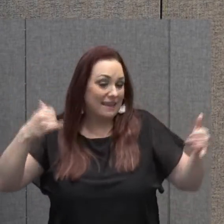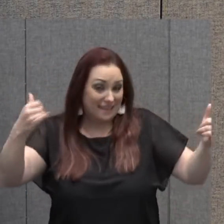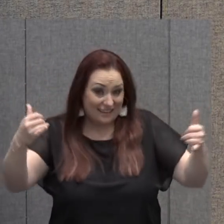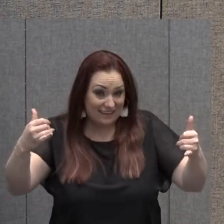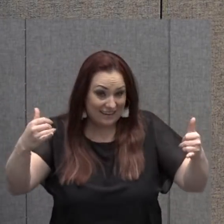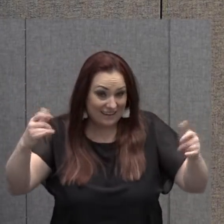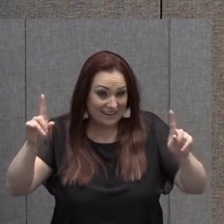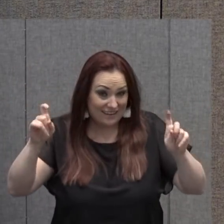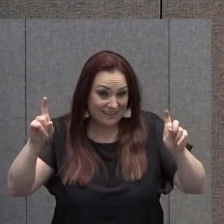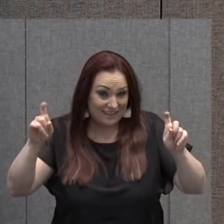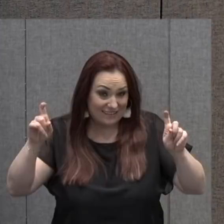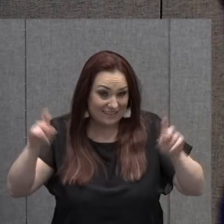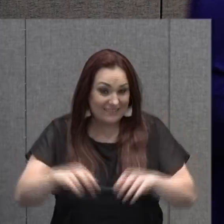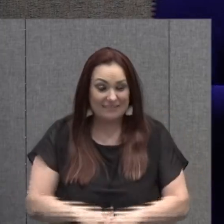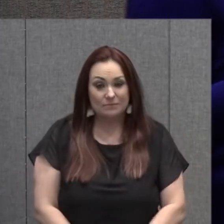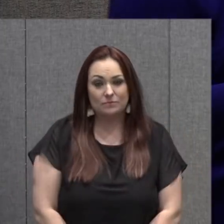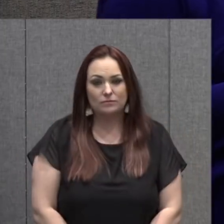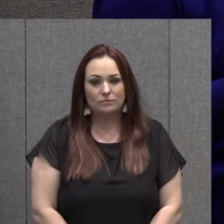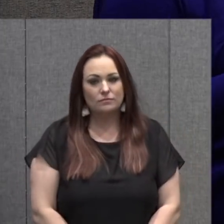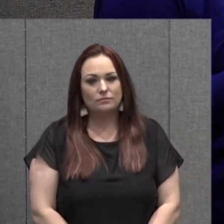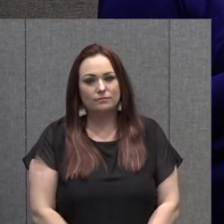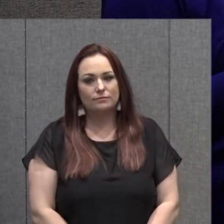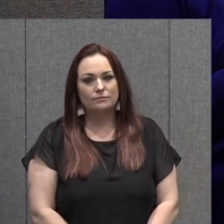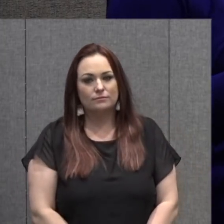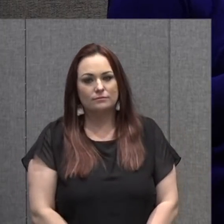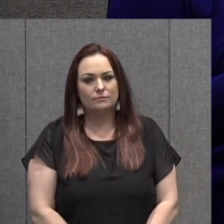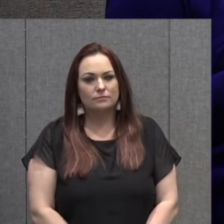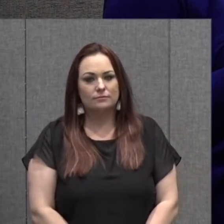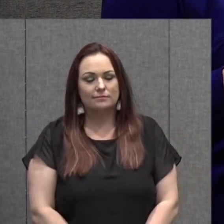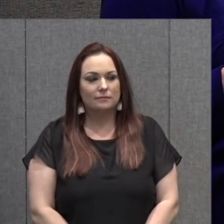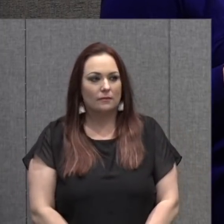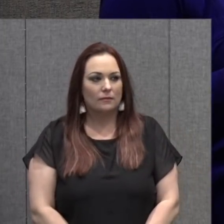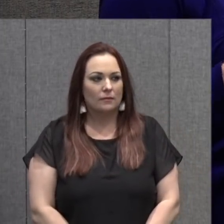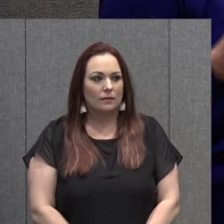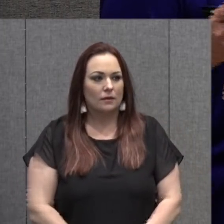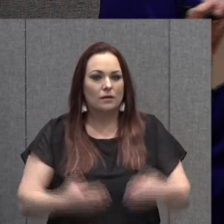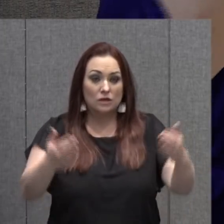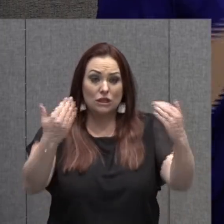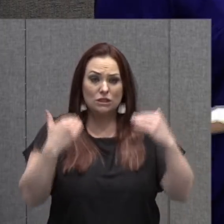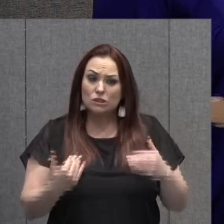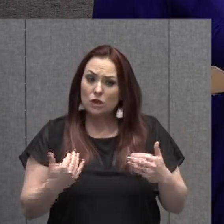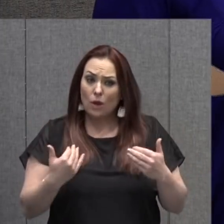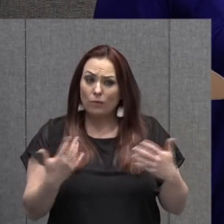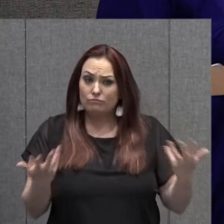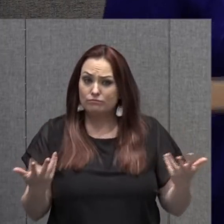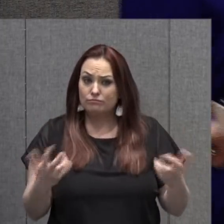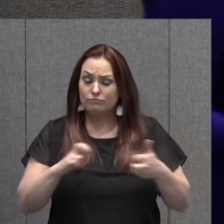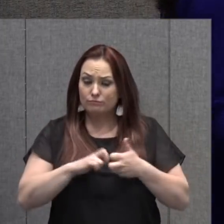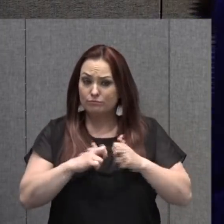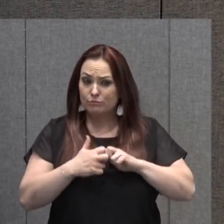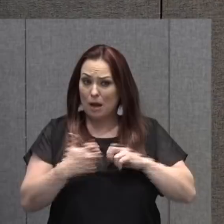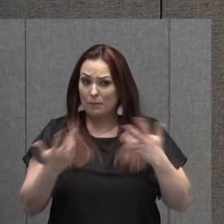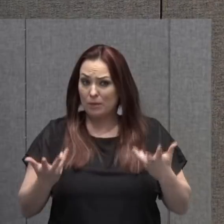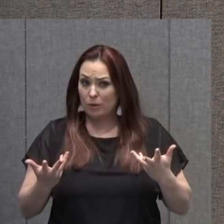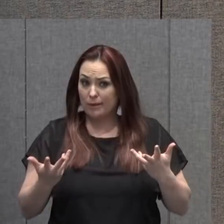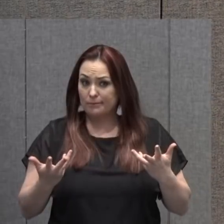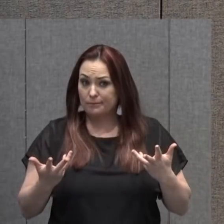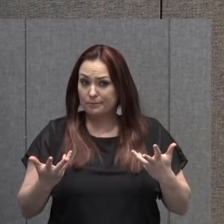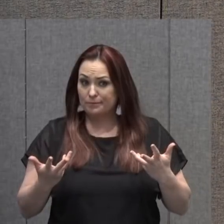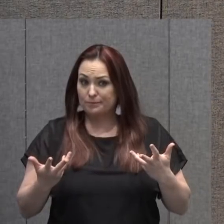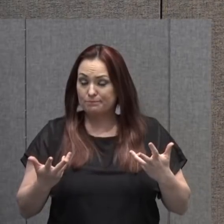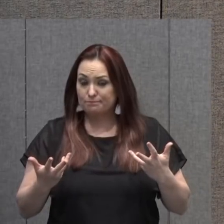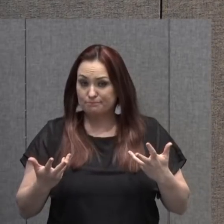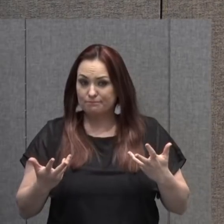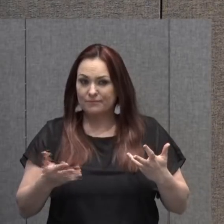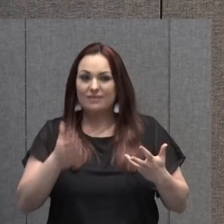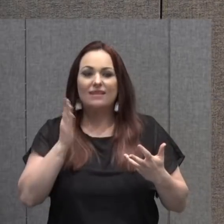So then, guys, what do I want my problem to be? Well, so here's where I'm gonna